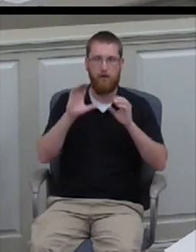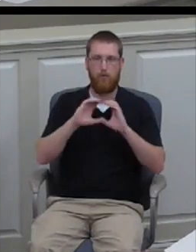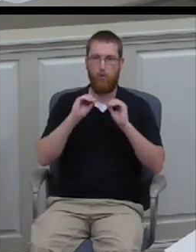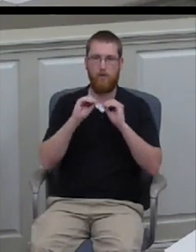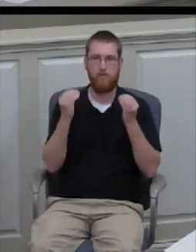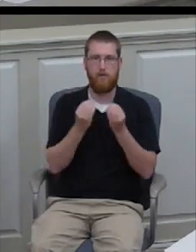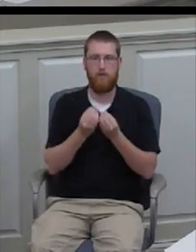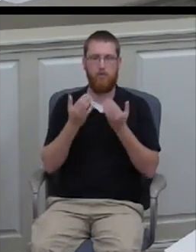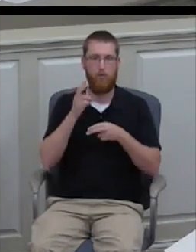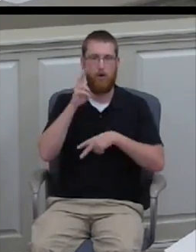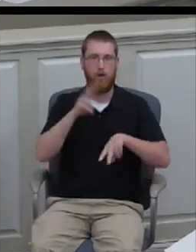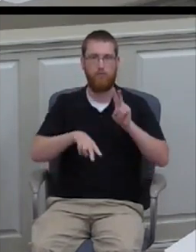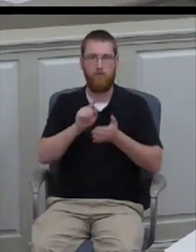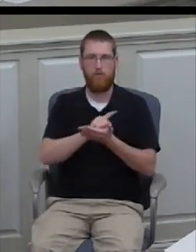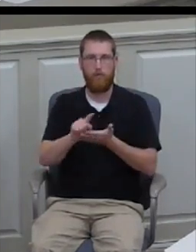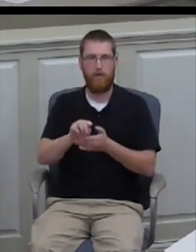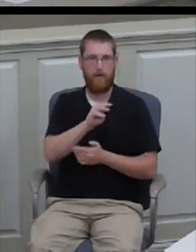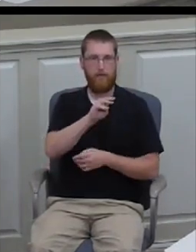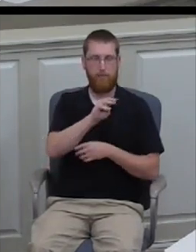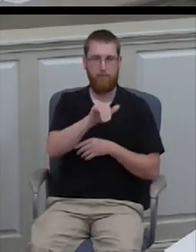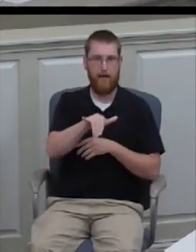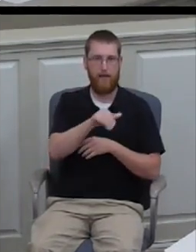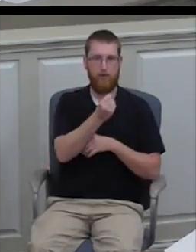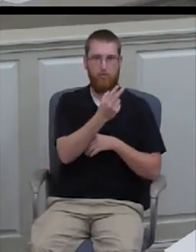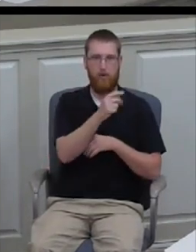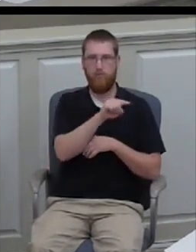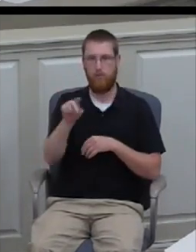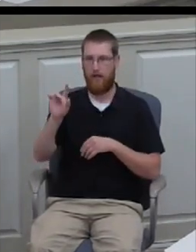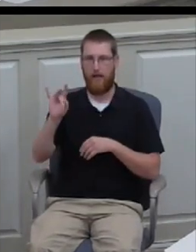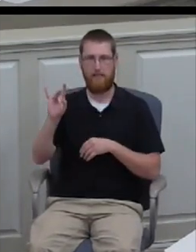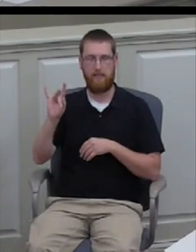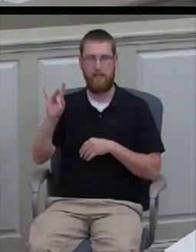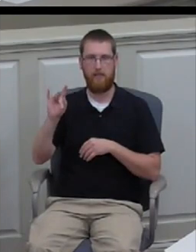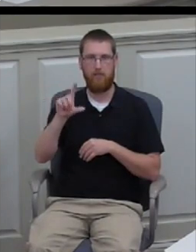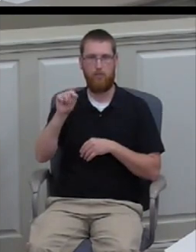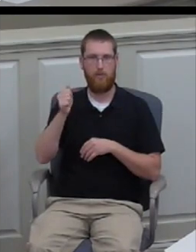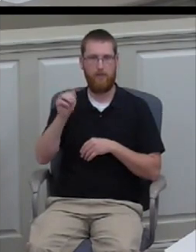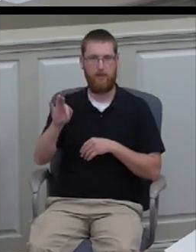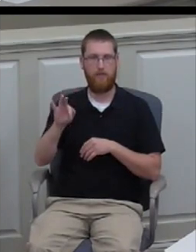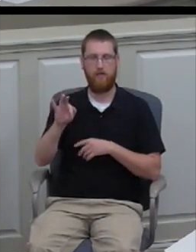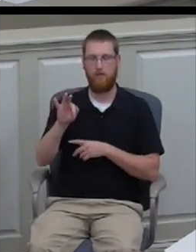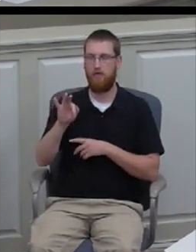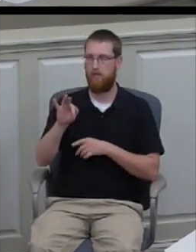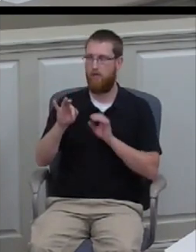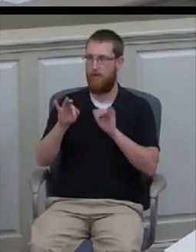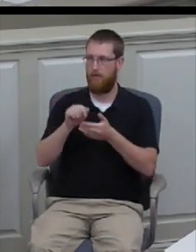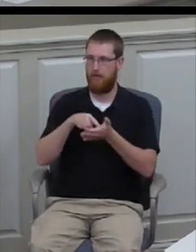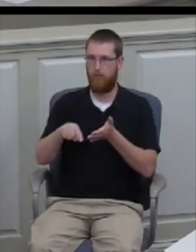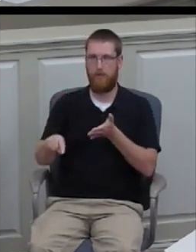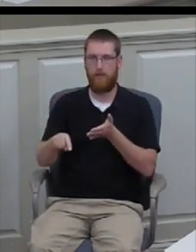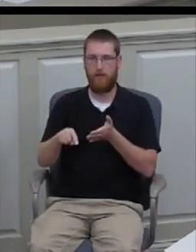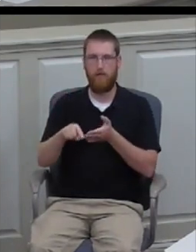organizations to observe the week of May 12th through the 18th, 2019